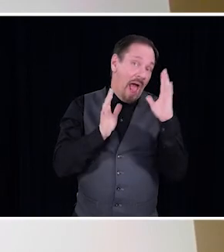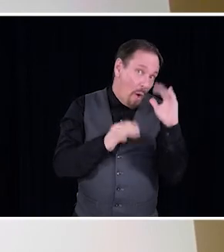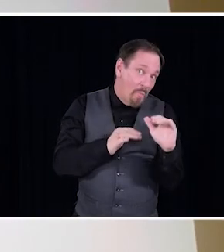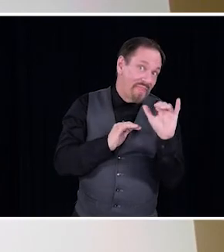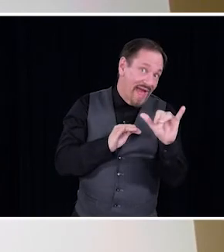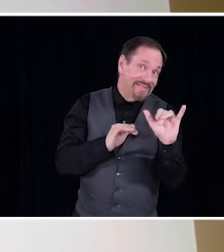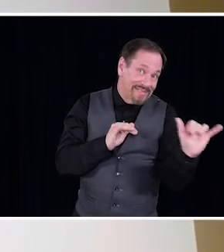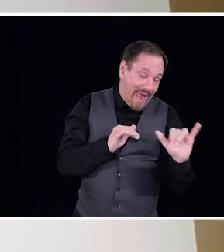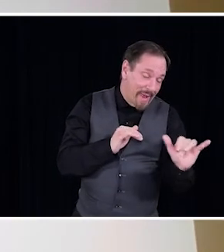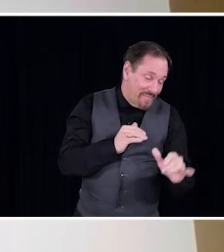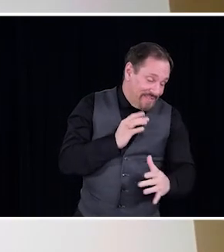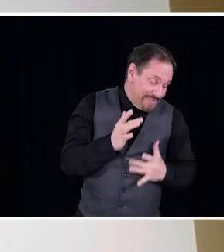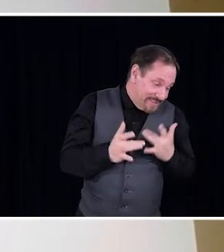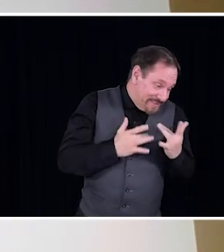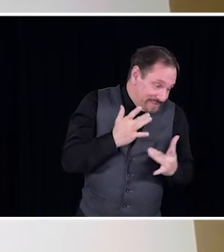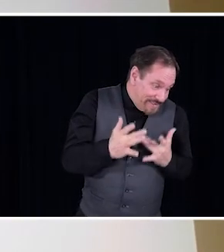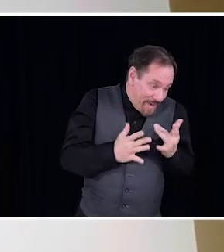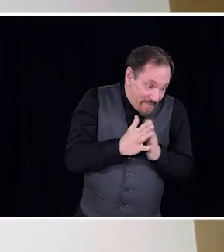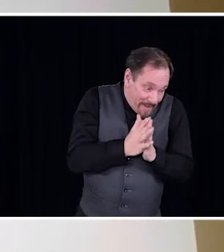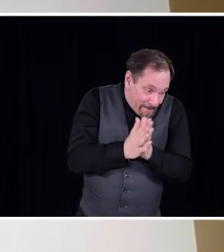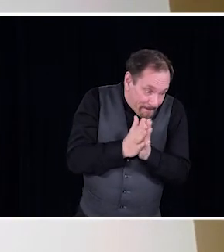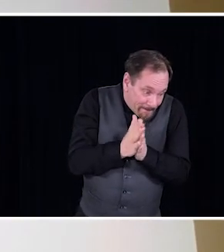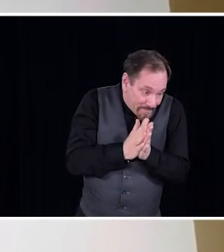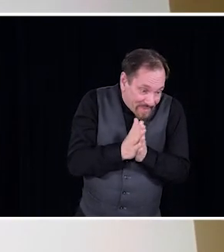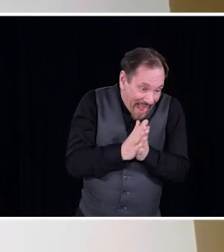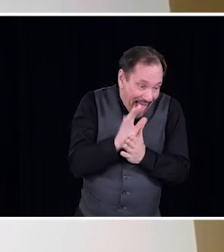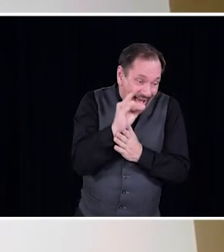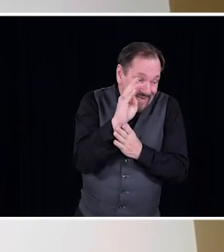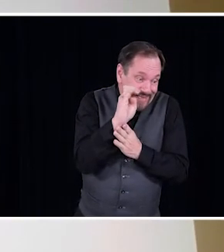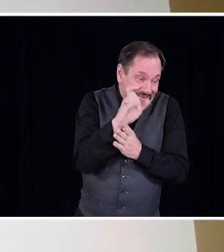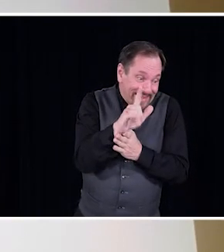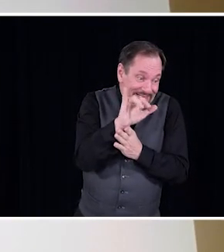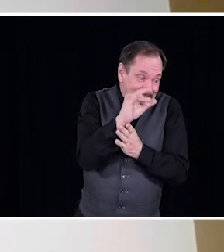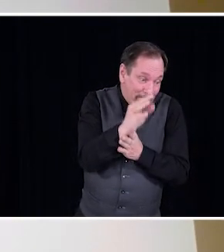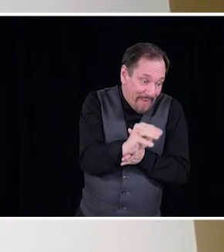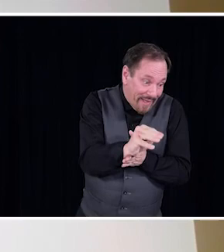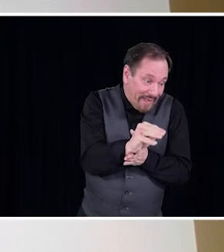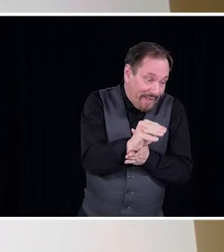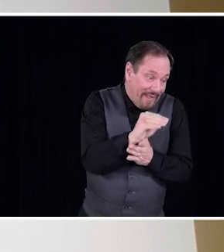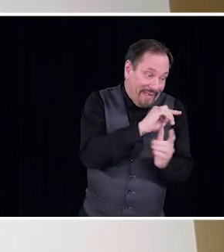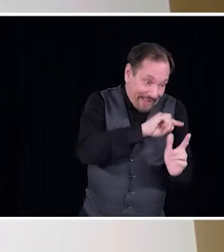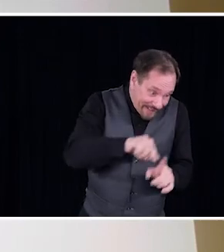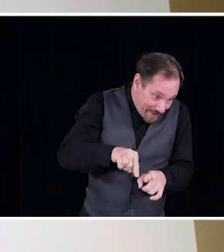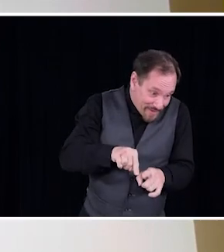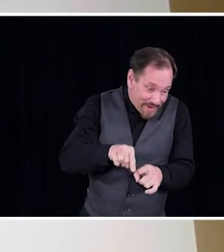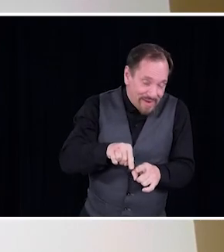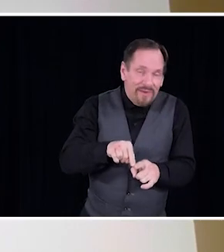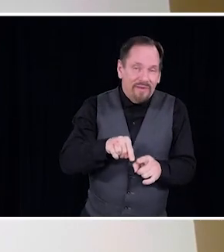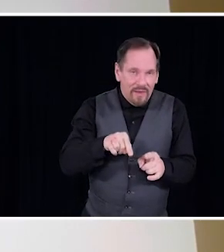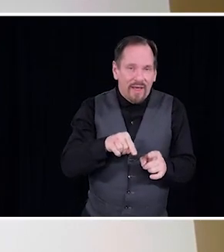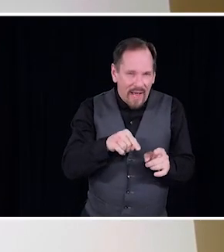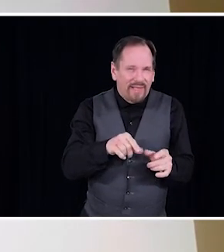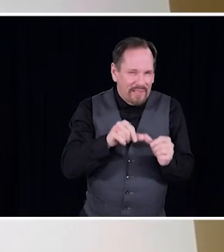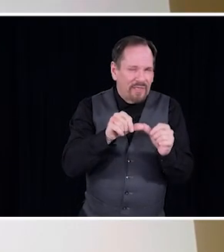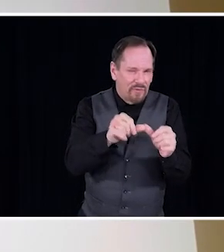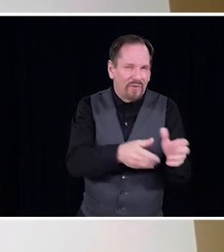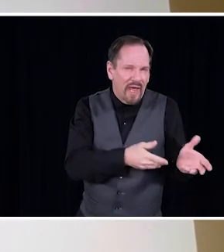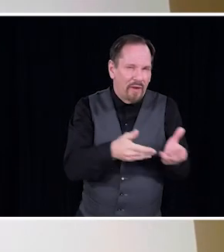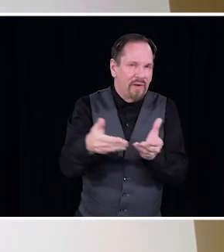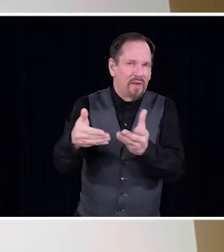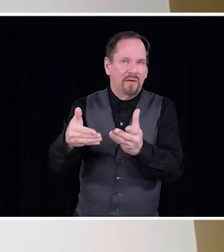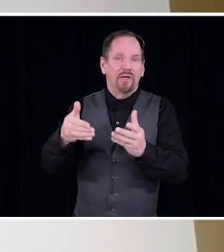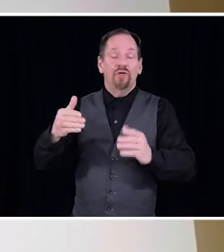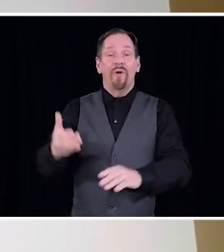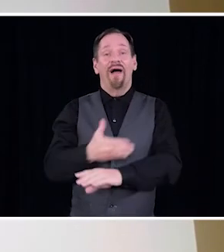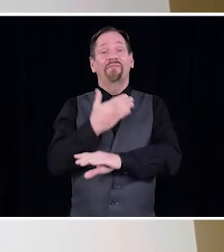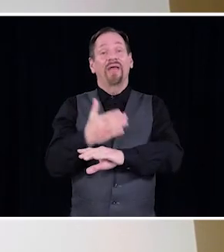that same drive, that same idealism that brought you here, out there into the world to innovate and advocate for the healthcare